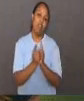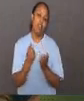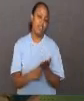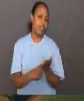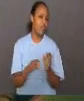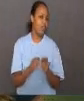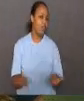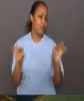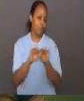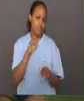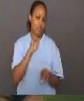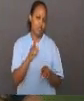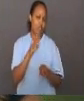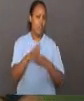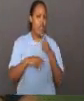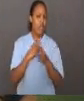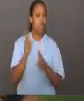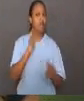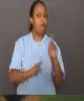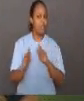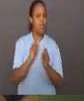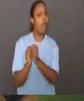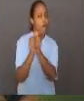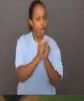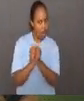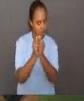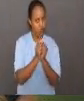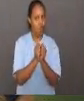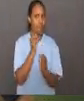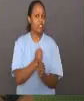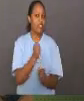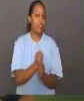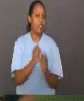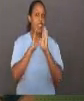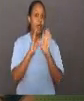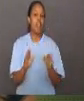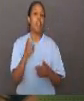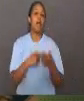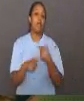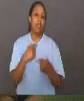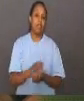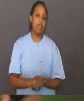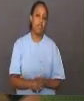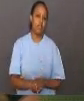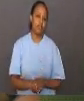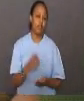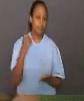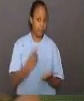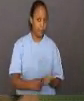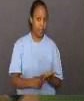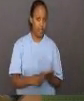for the global community to work together to maintain security.